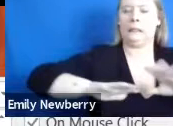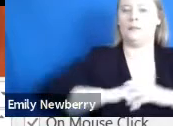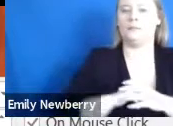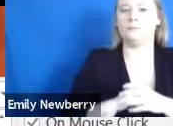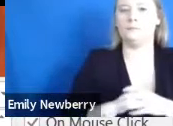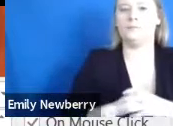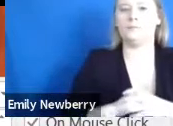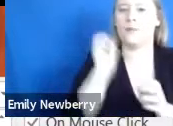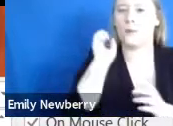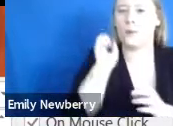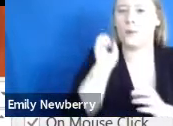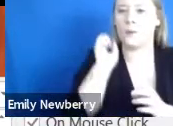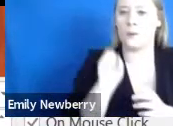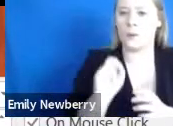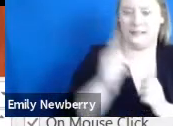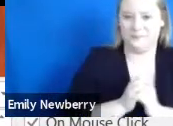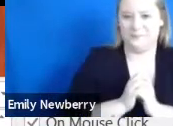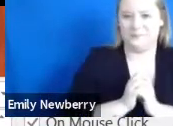Okay.